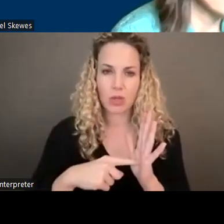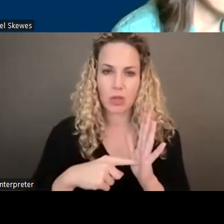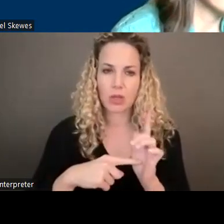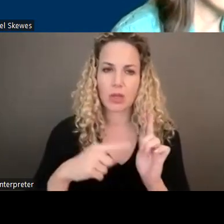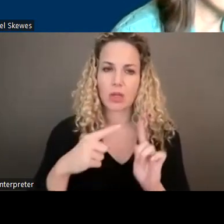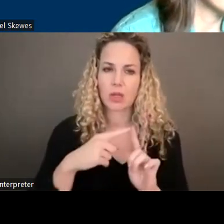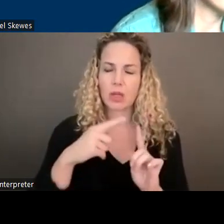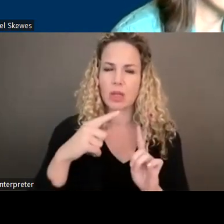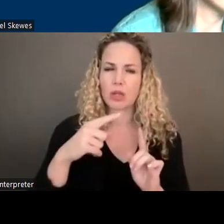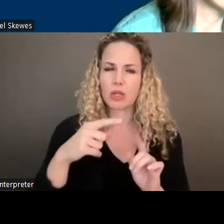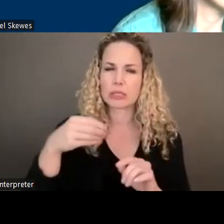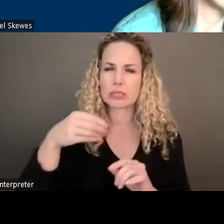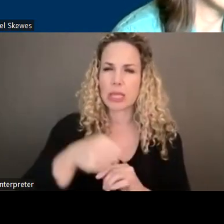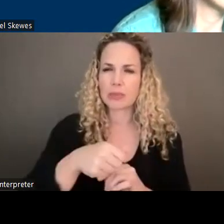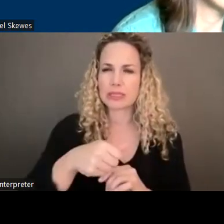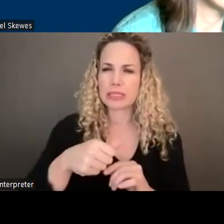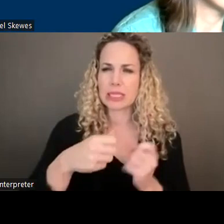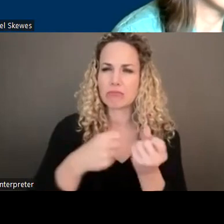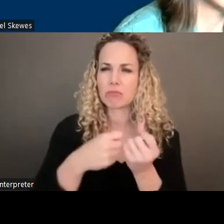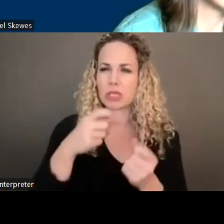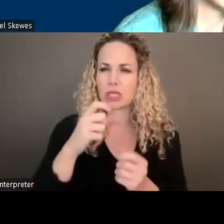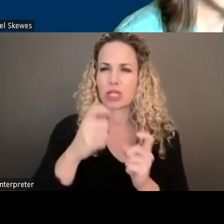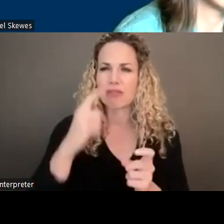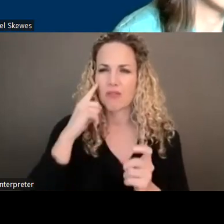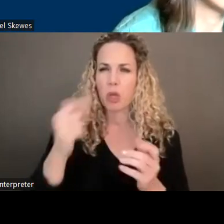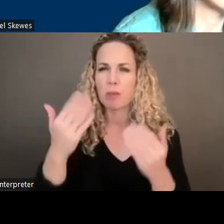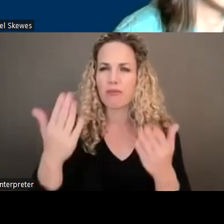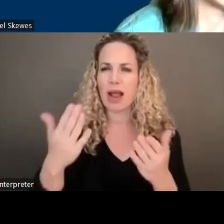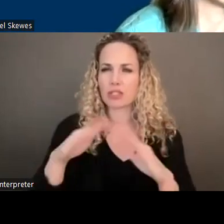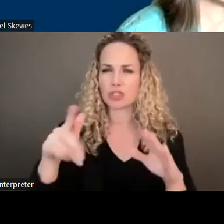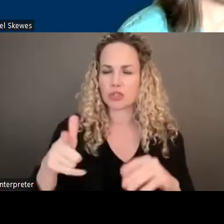las proveedoras de los niños que tenía en el trabajo?